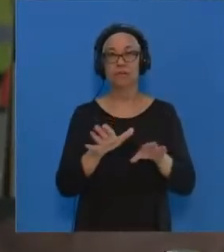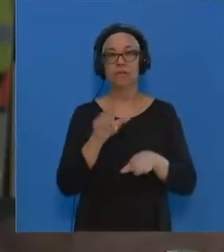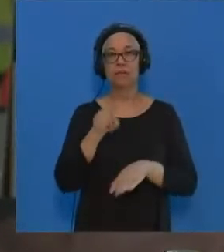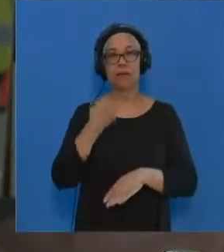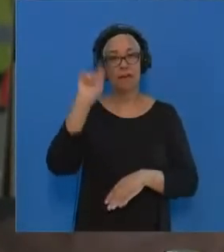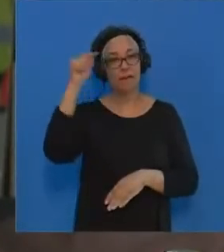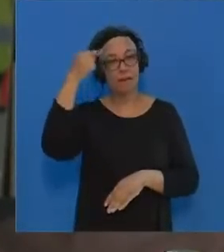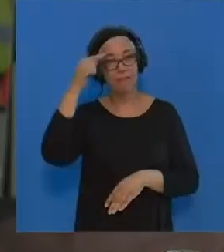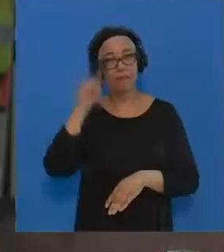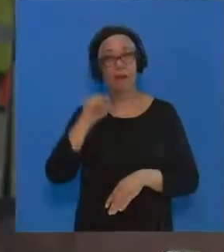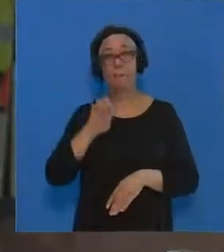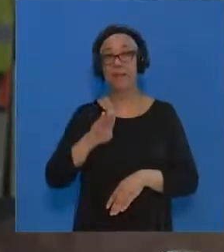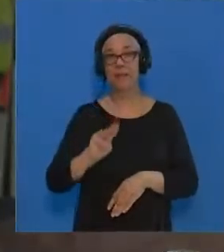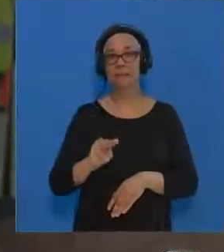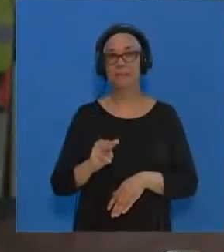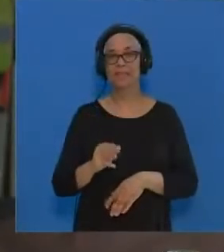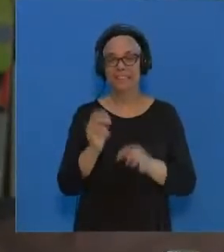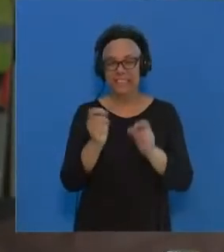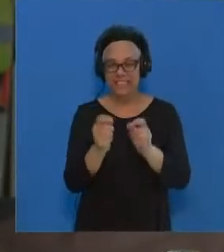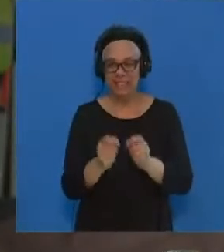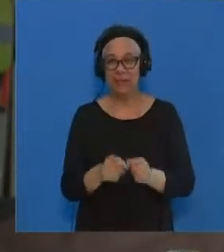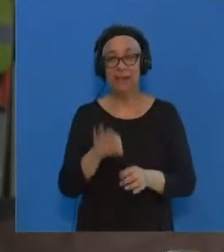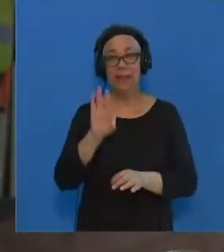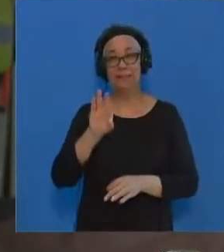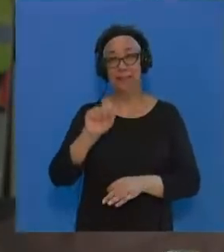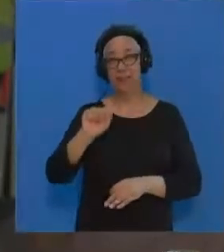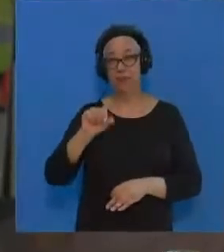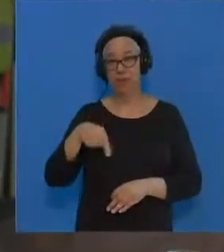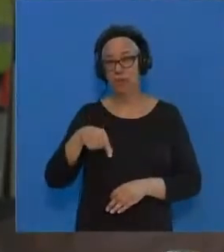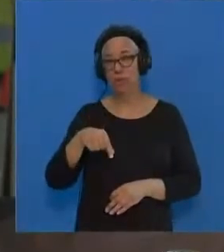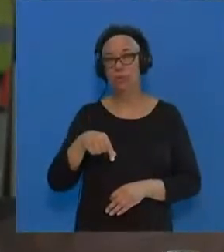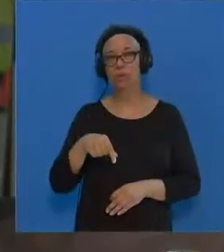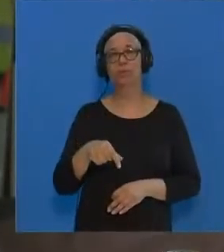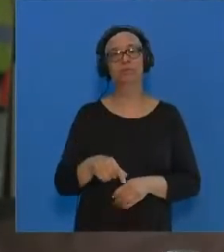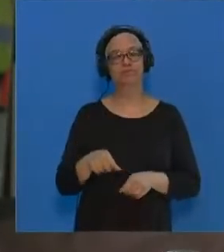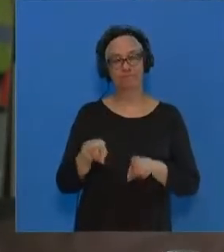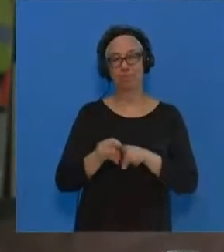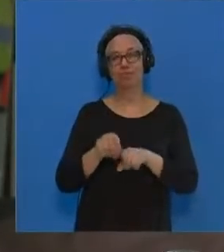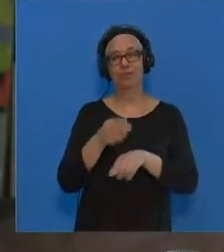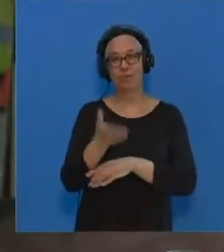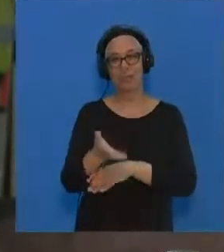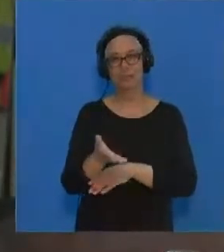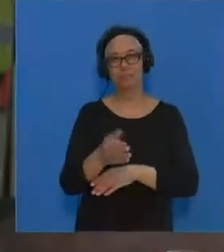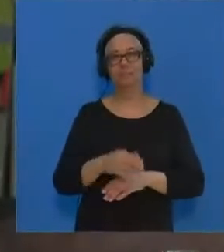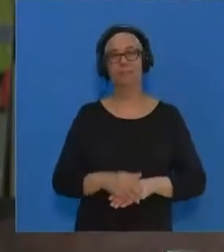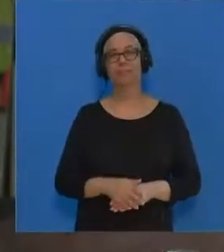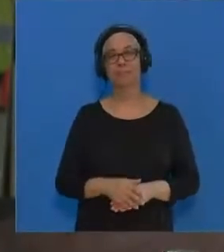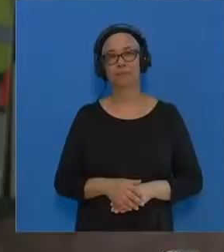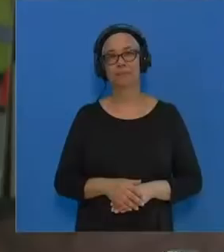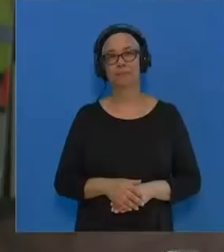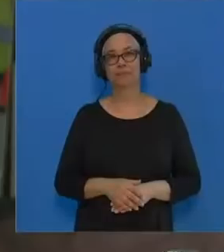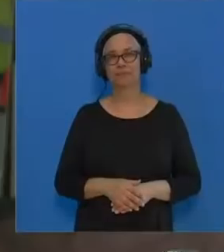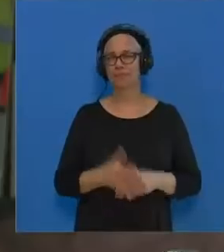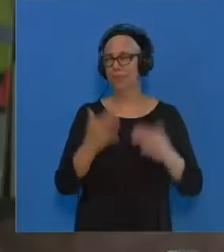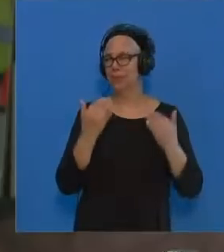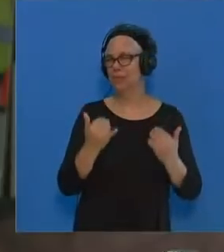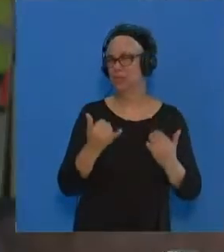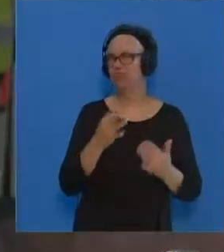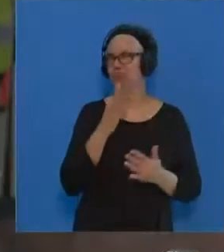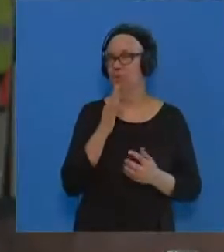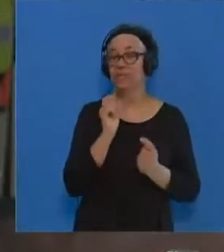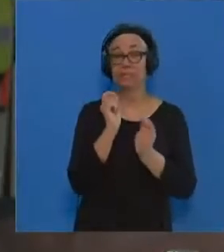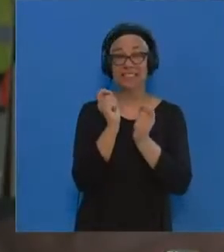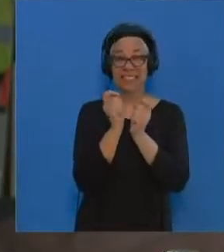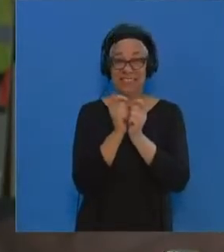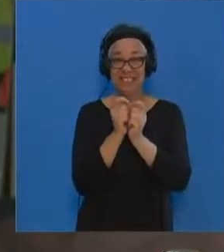coronavirus.gov.bm, and a detailed FAQ is also available, which will no doubt answer many of your questions. Today, I would like to talk specifically about